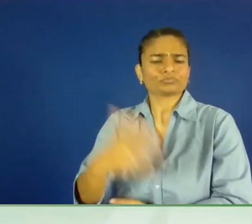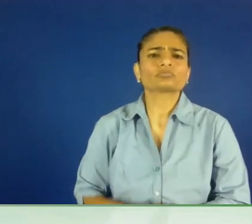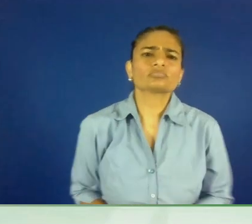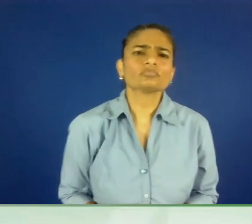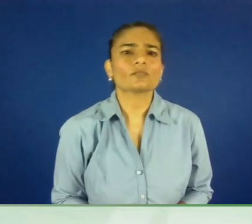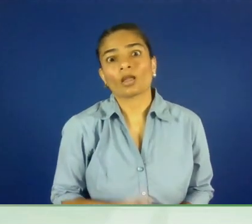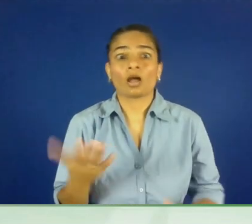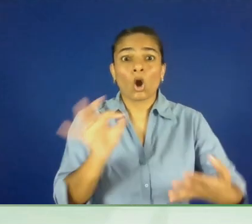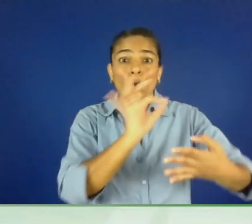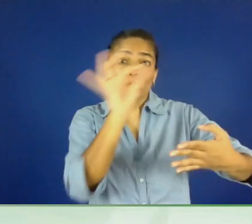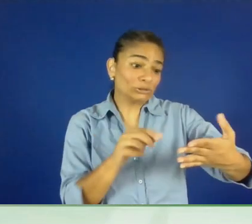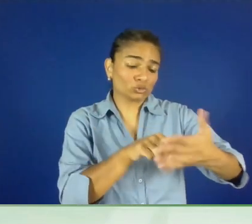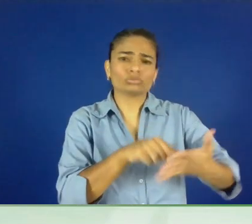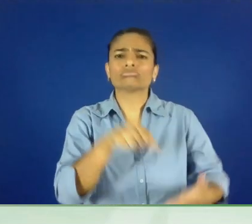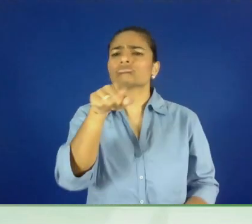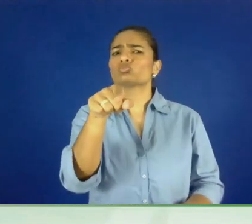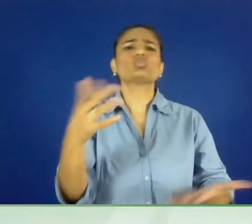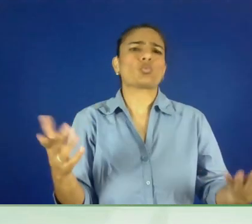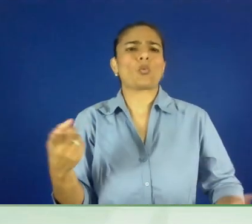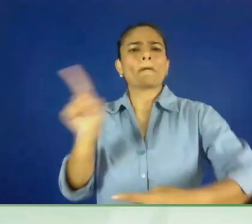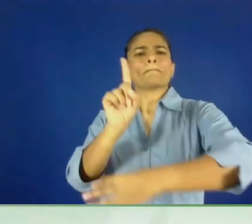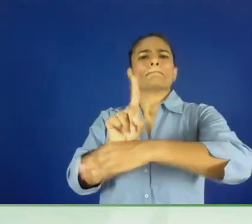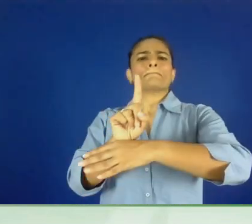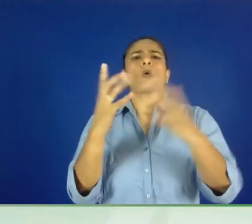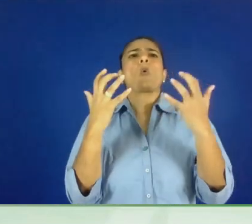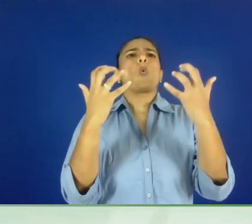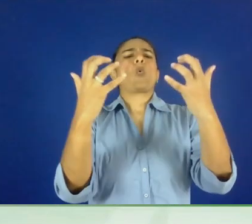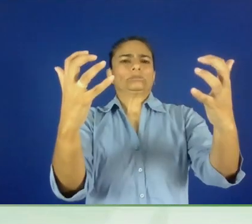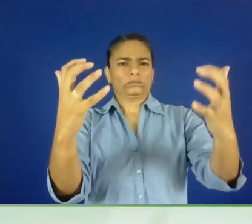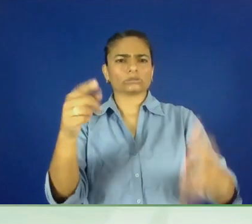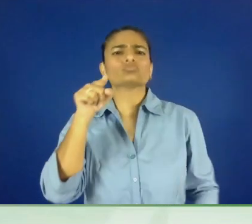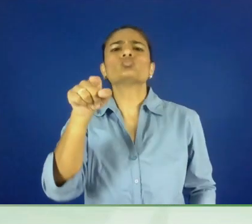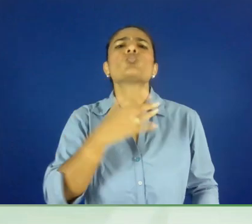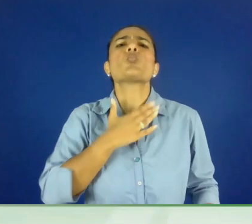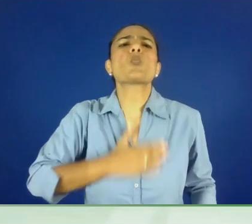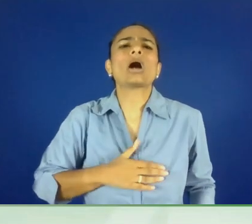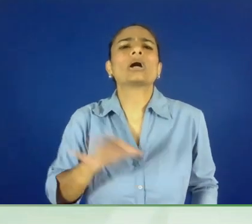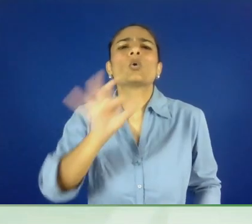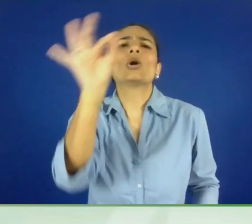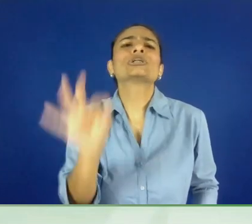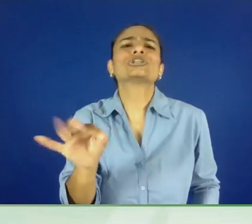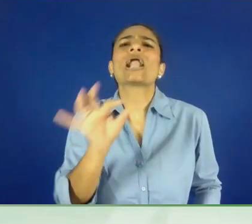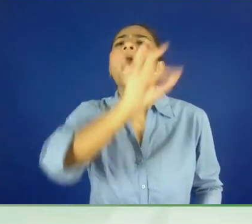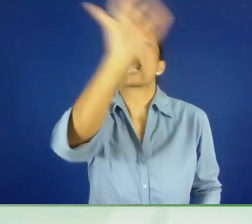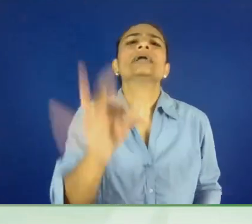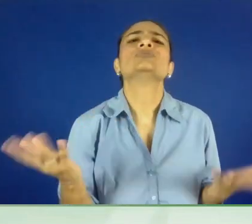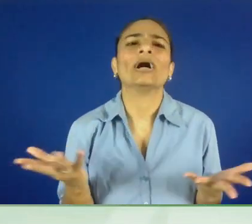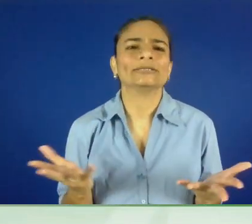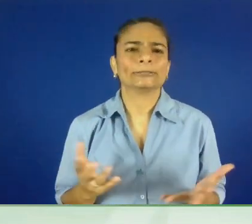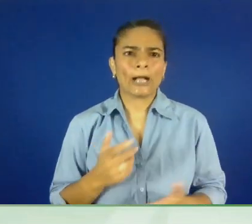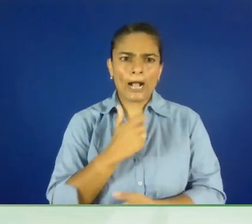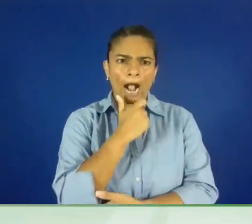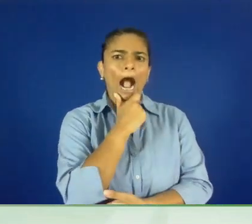panel? That's a good one, David. I think one of the first questions which pops up at me, and it was also because